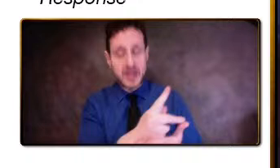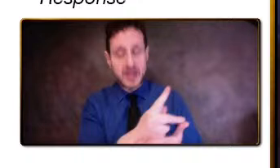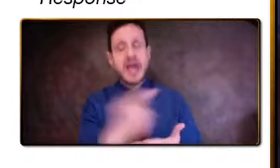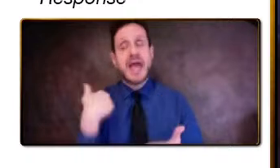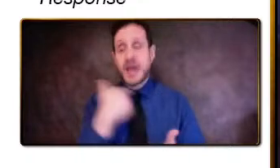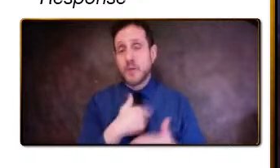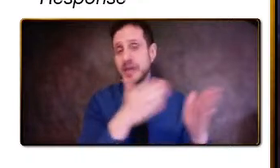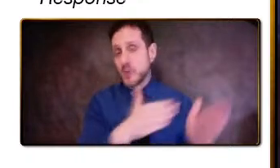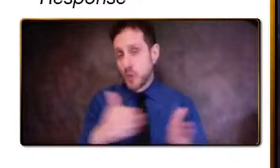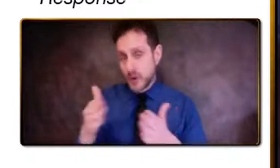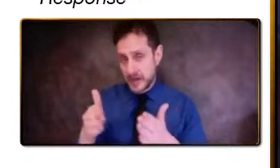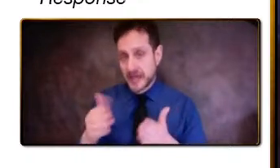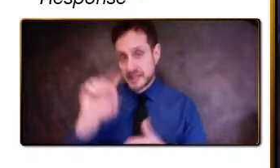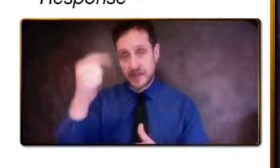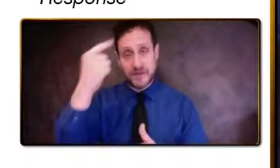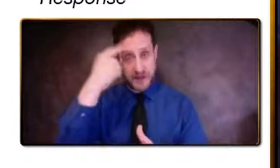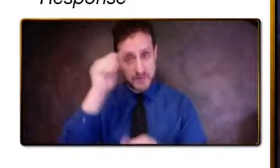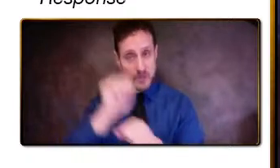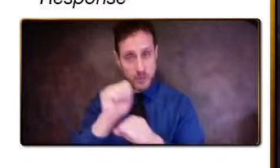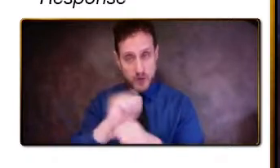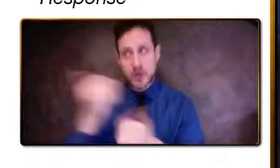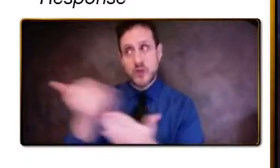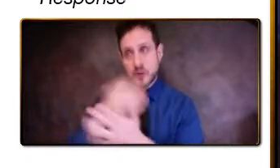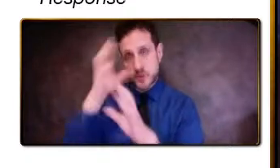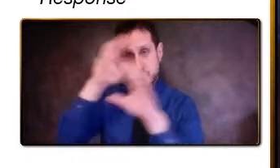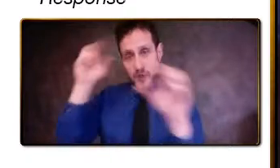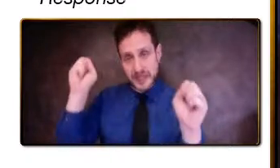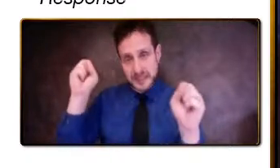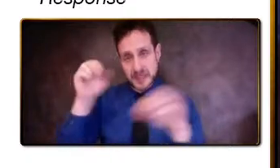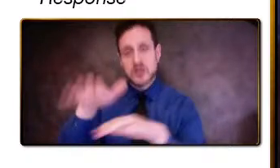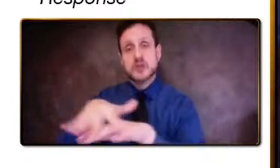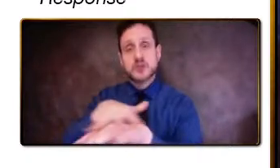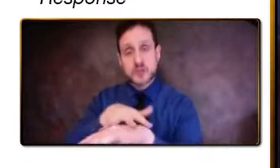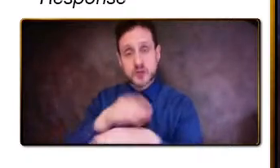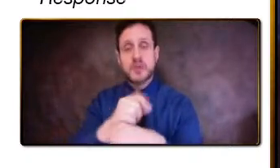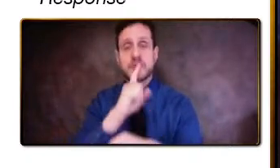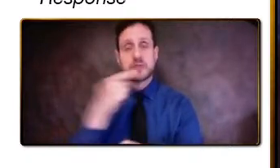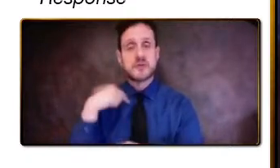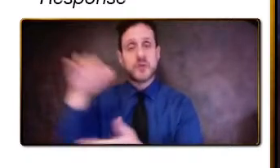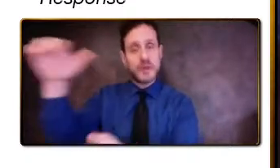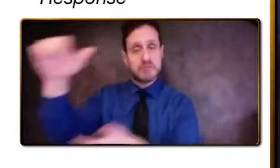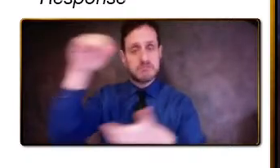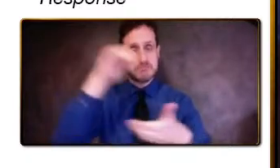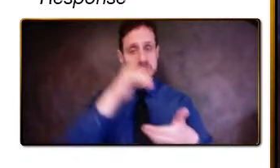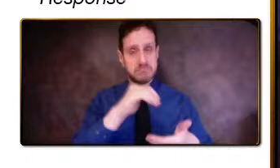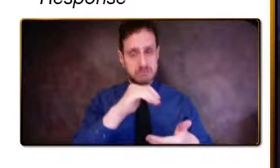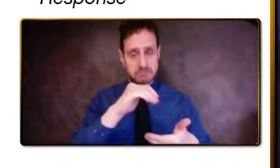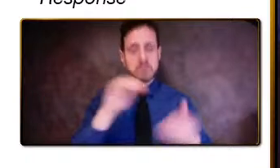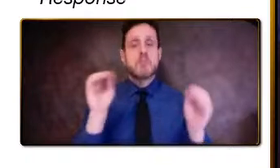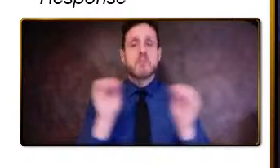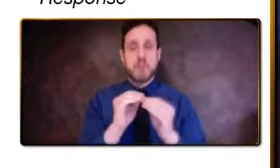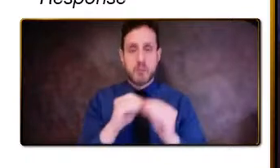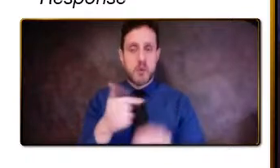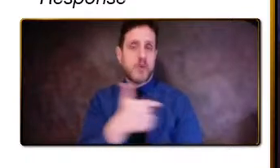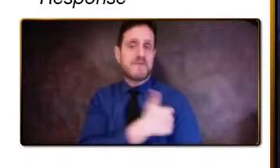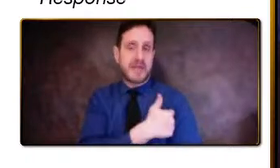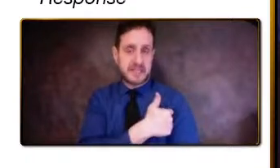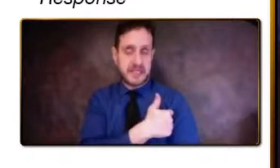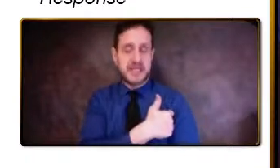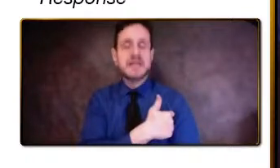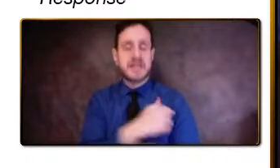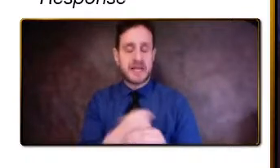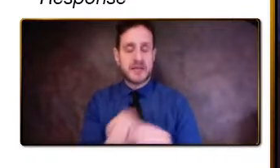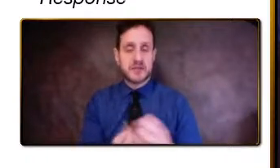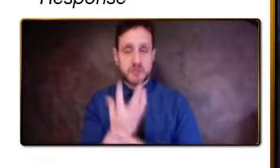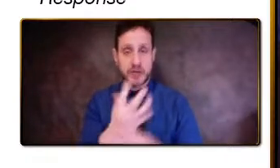new president's administration, gradually as we move through the spring, we will see meaningful reductions in